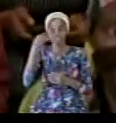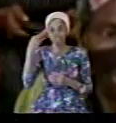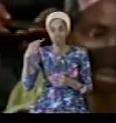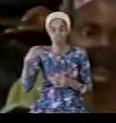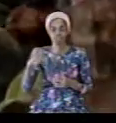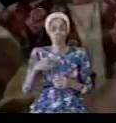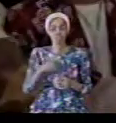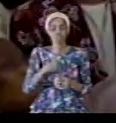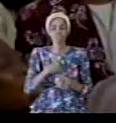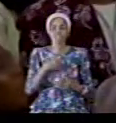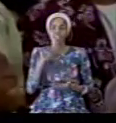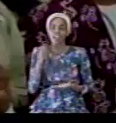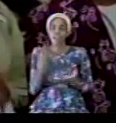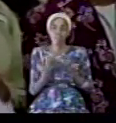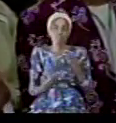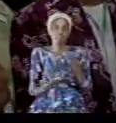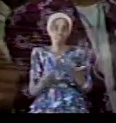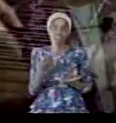inside of me.